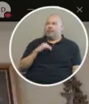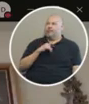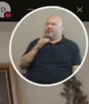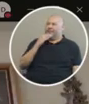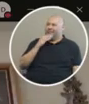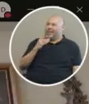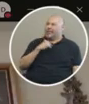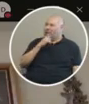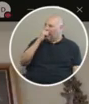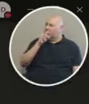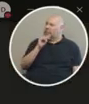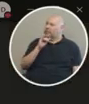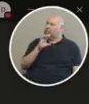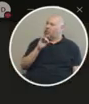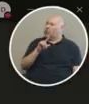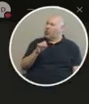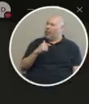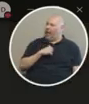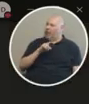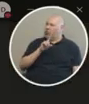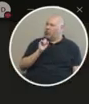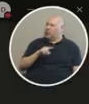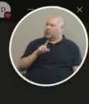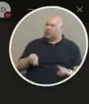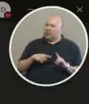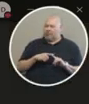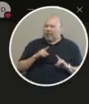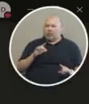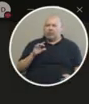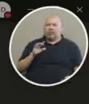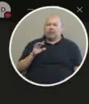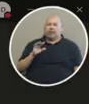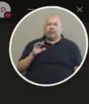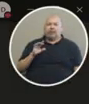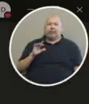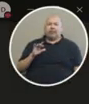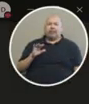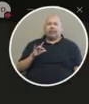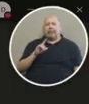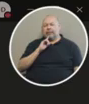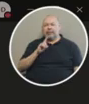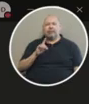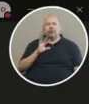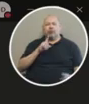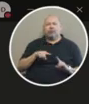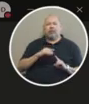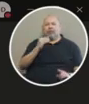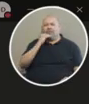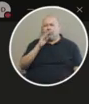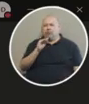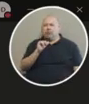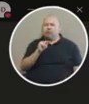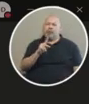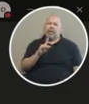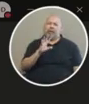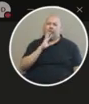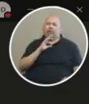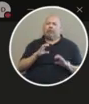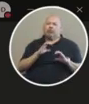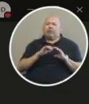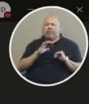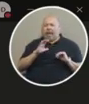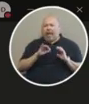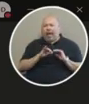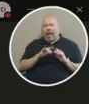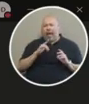Thank you. And Nicole, I had a question about a little off of the food bank conversation,